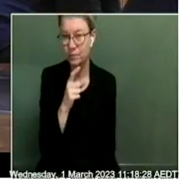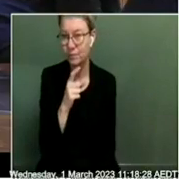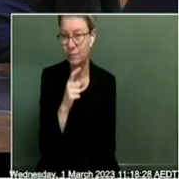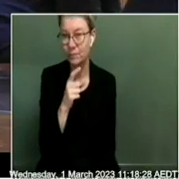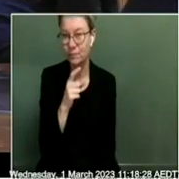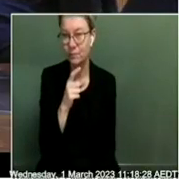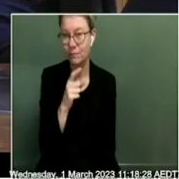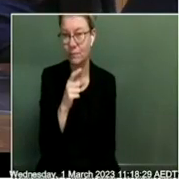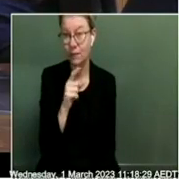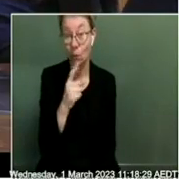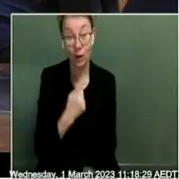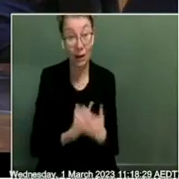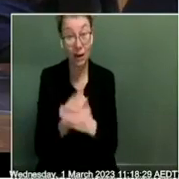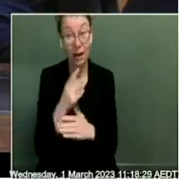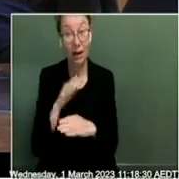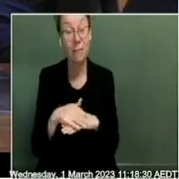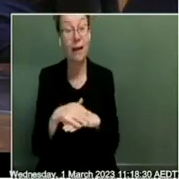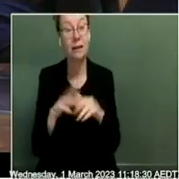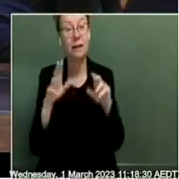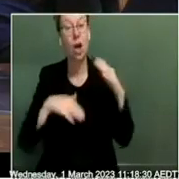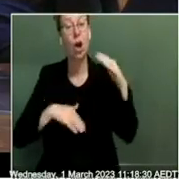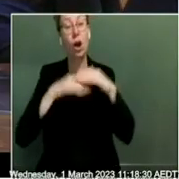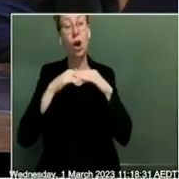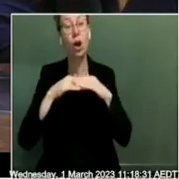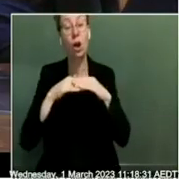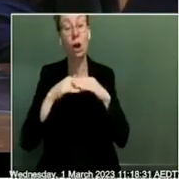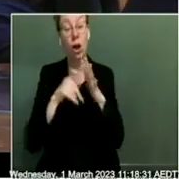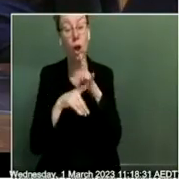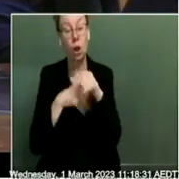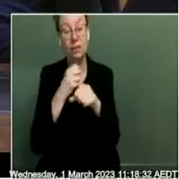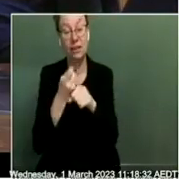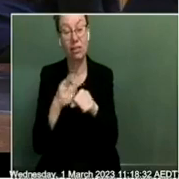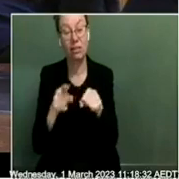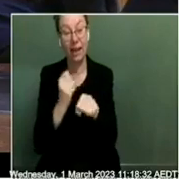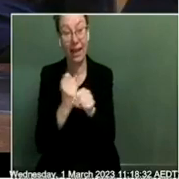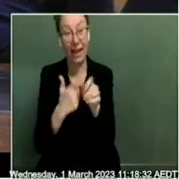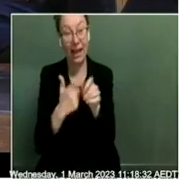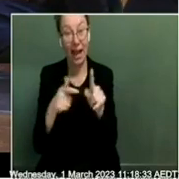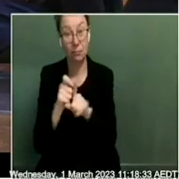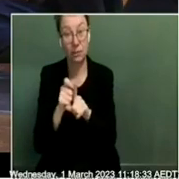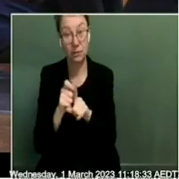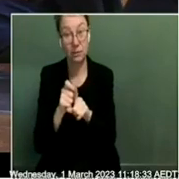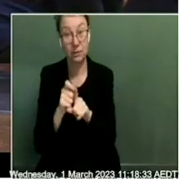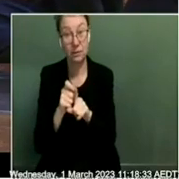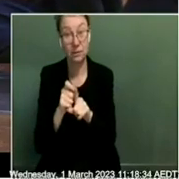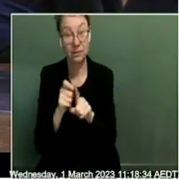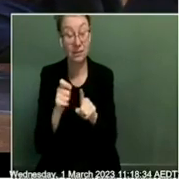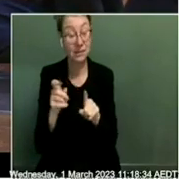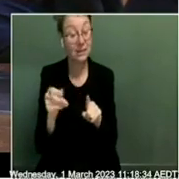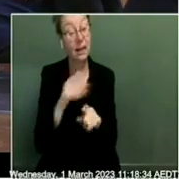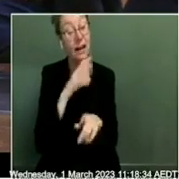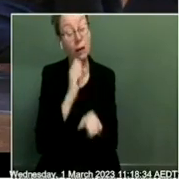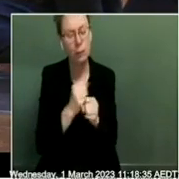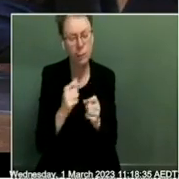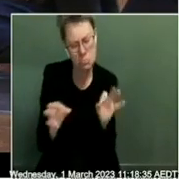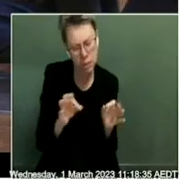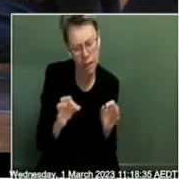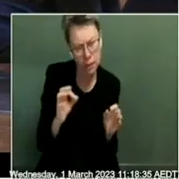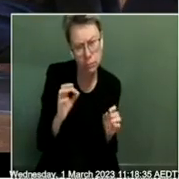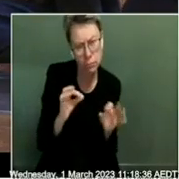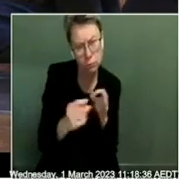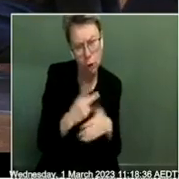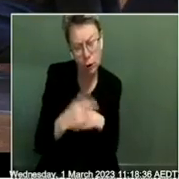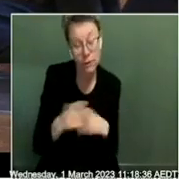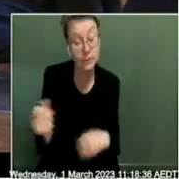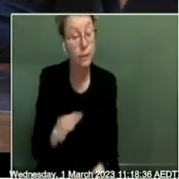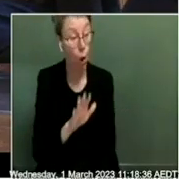gap. Somebody's got to say to government, when they're sitting down about a program, what are you going to recognise from